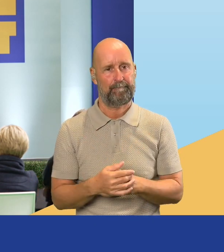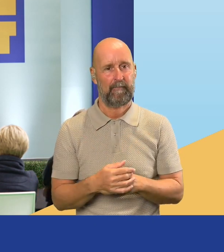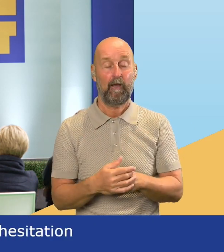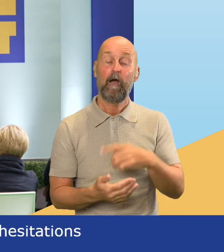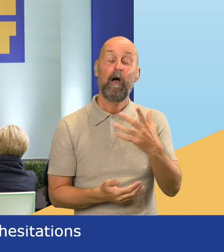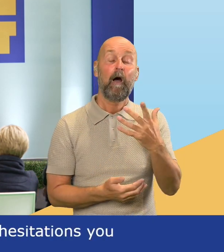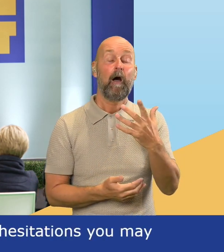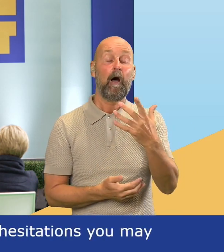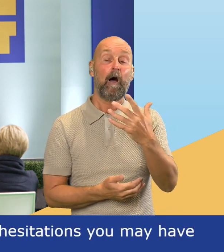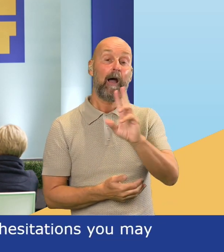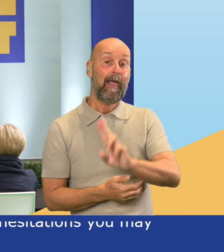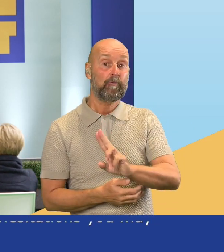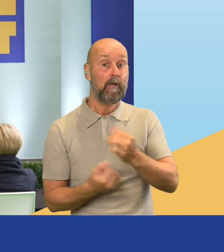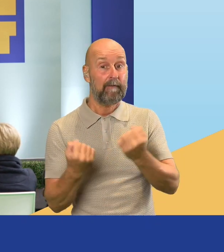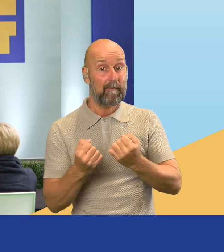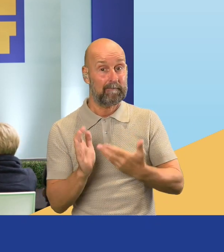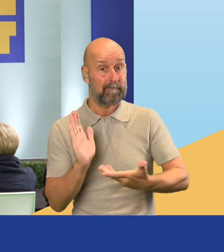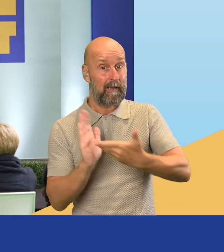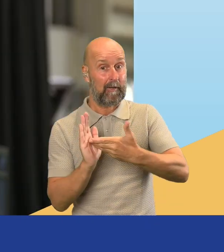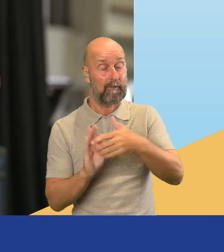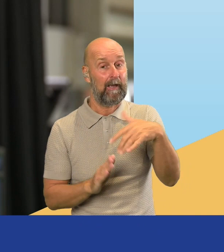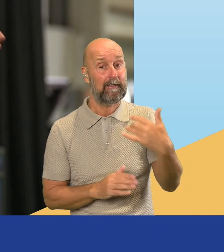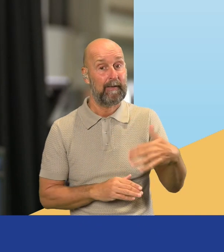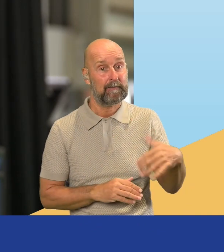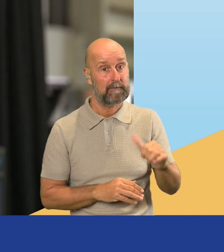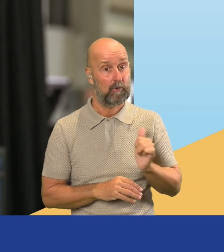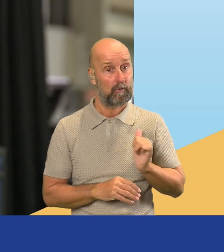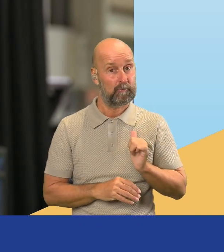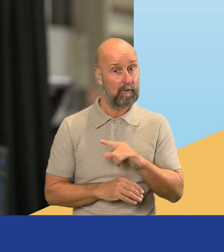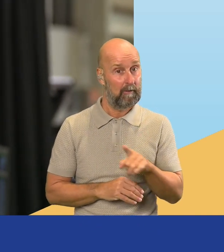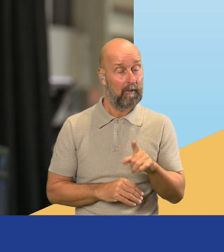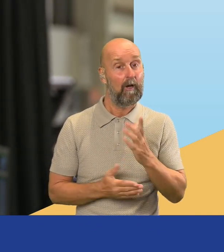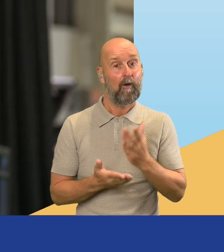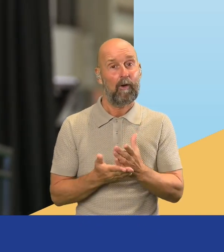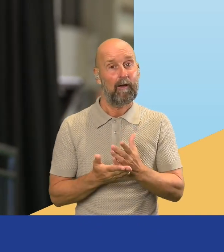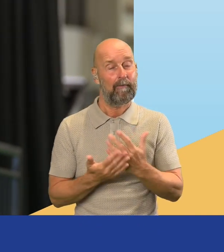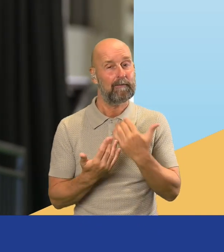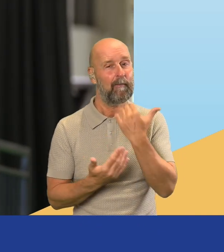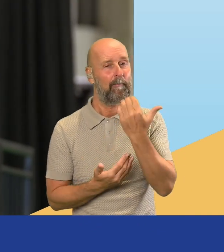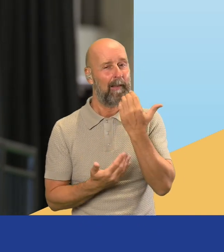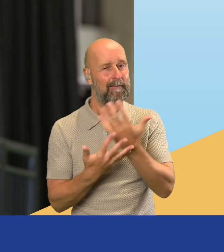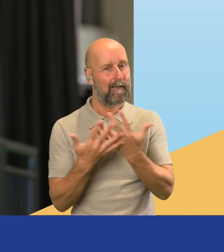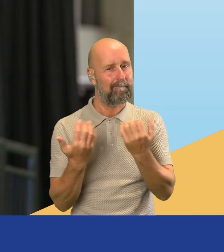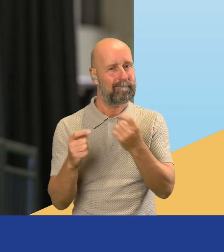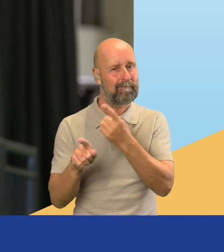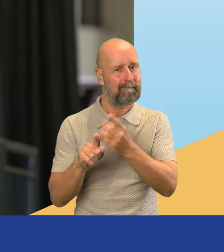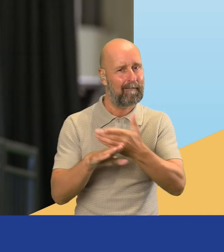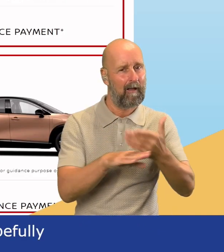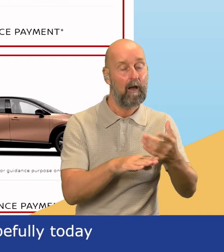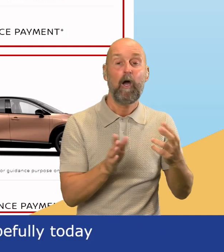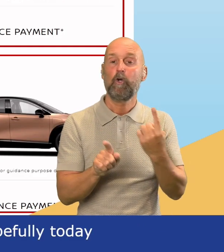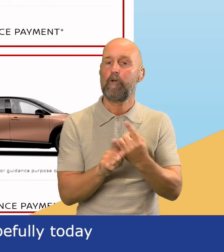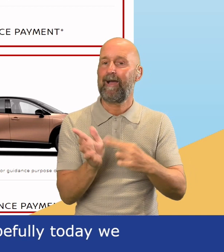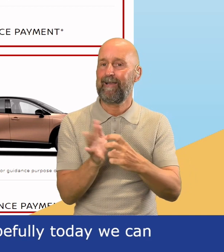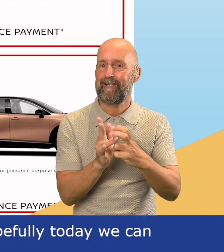vehicles expensive? There might be that assumption that some of you have, and hopefully today we can see that there are plenty of models in the market. But just from Nissan's standpoint,